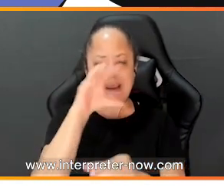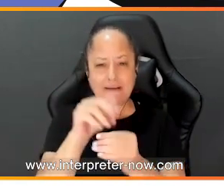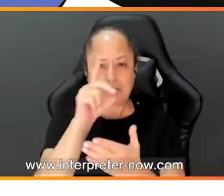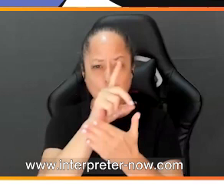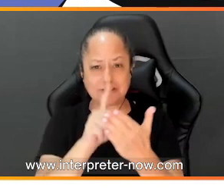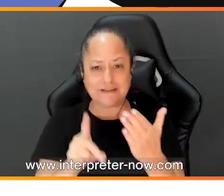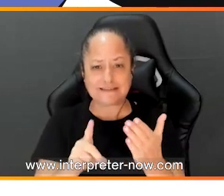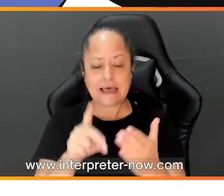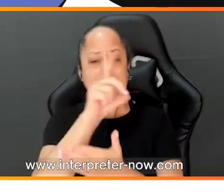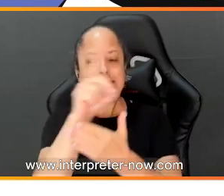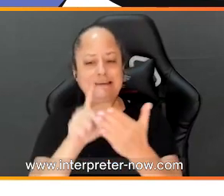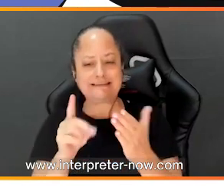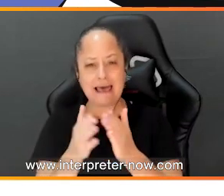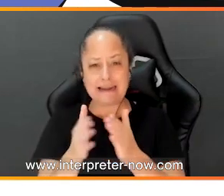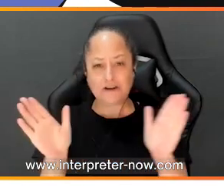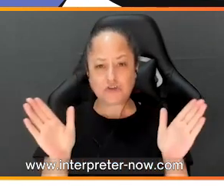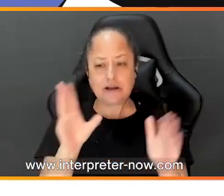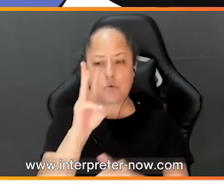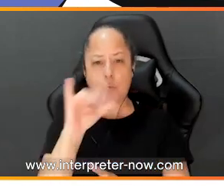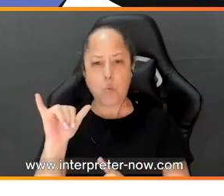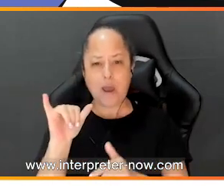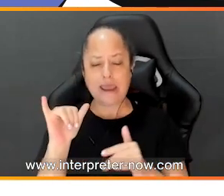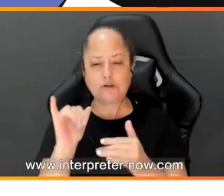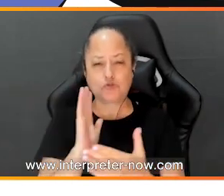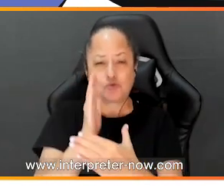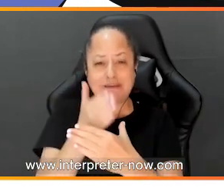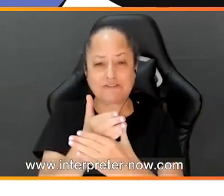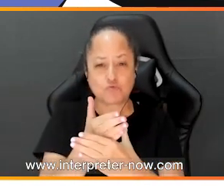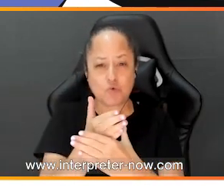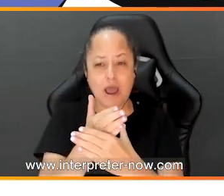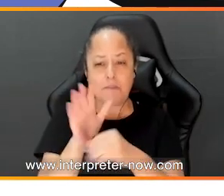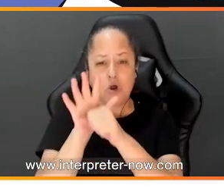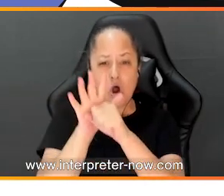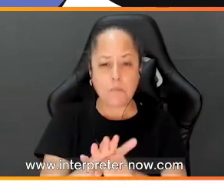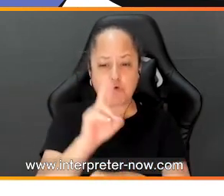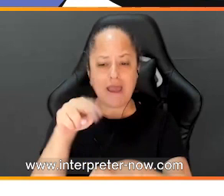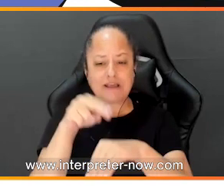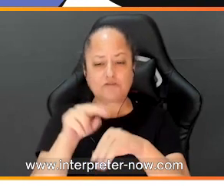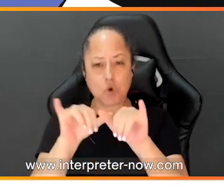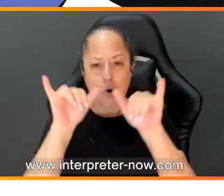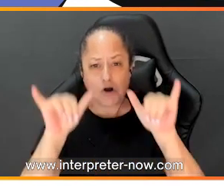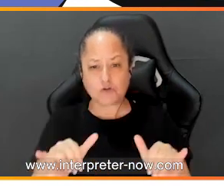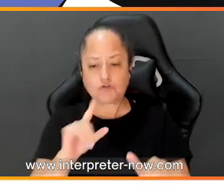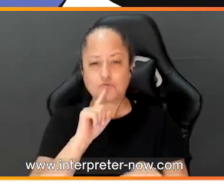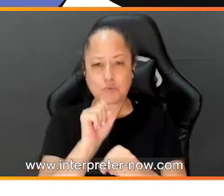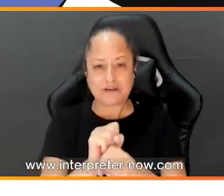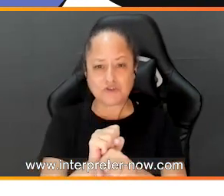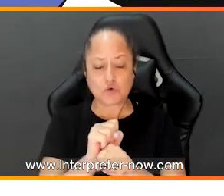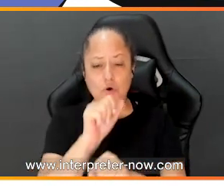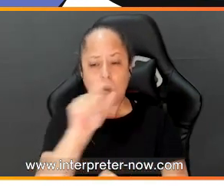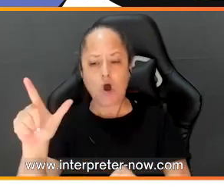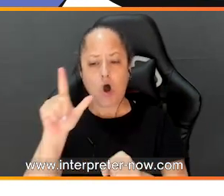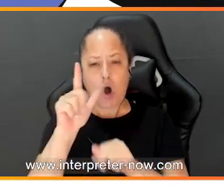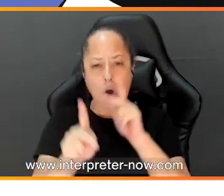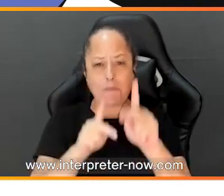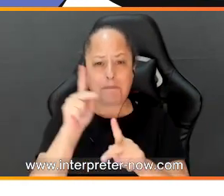design in general as a way to disrupt oppressive norms and systems to ensure that all sorts of people are able to